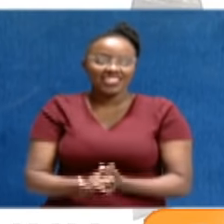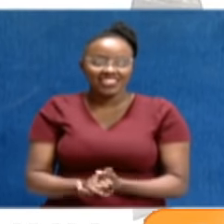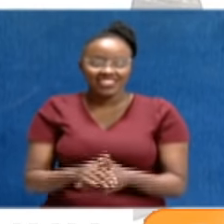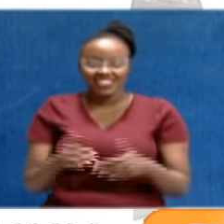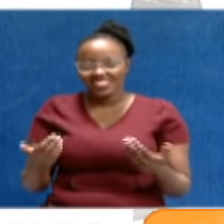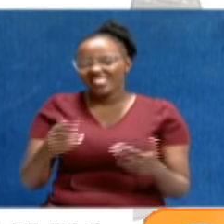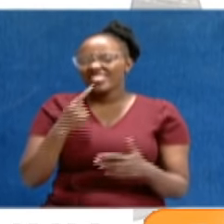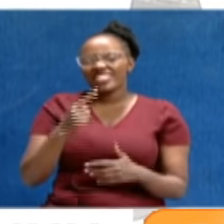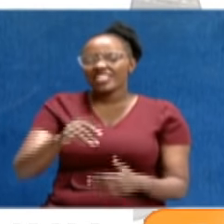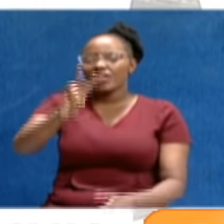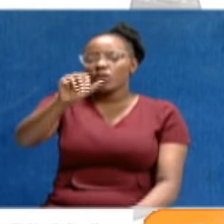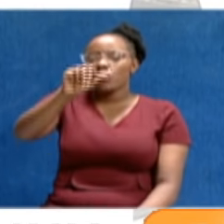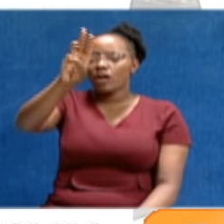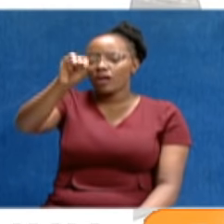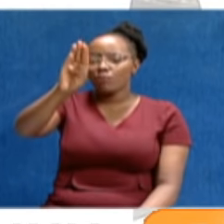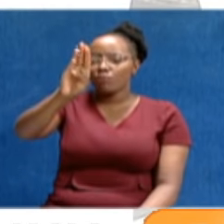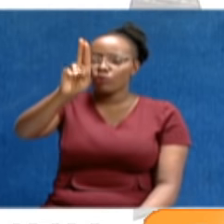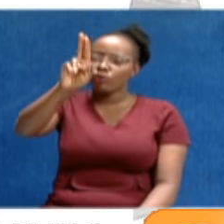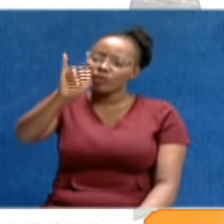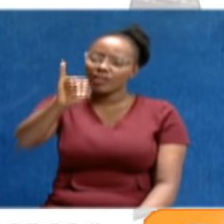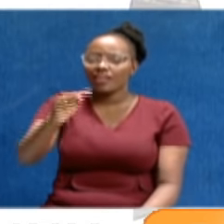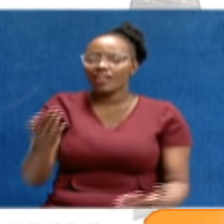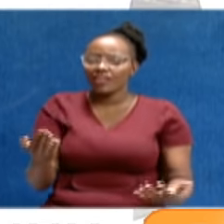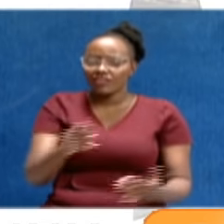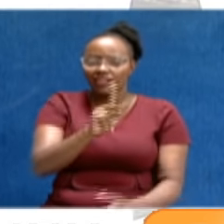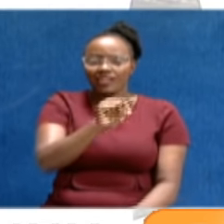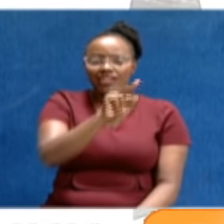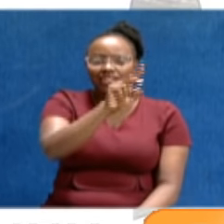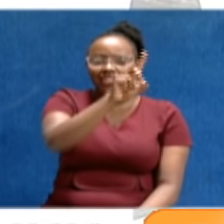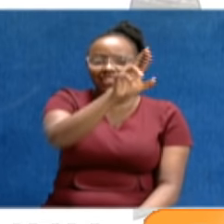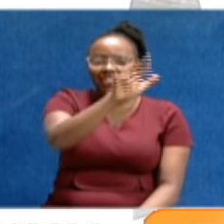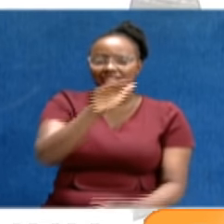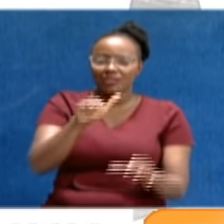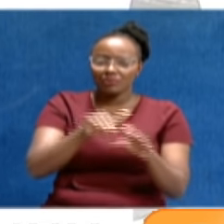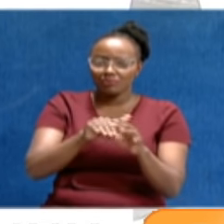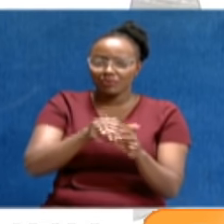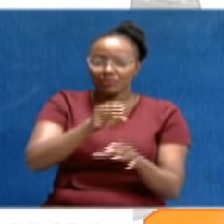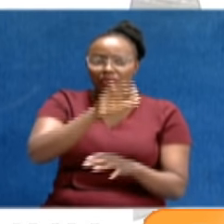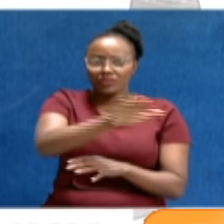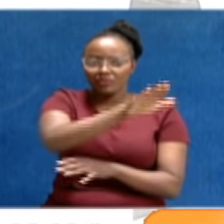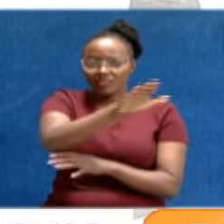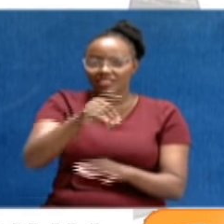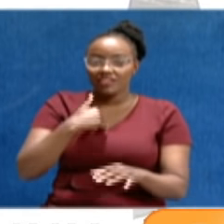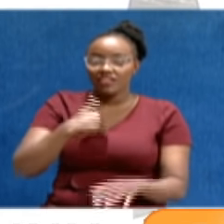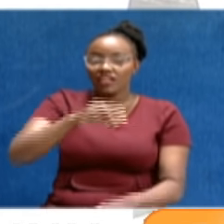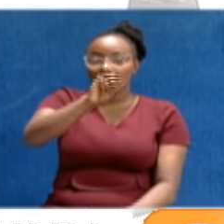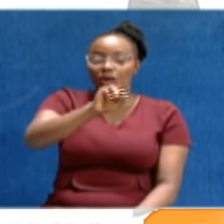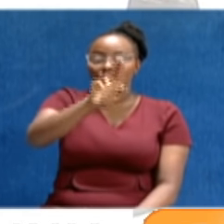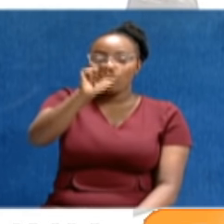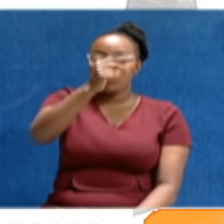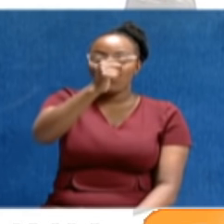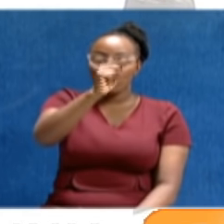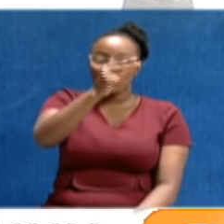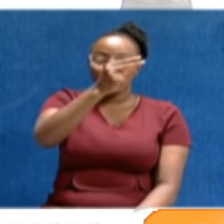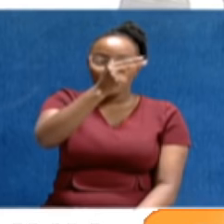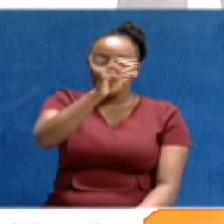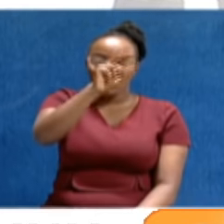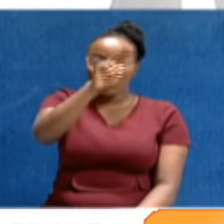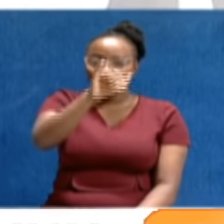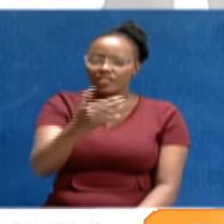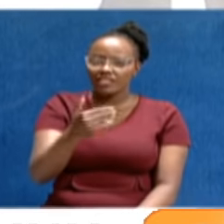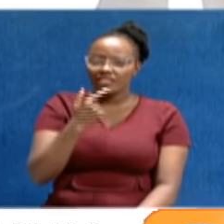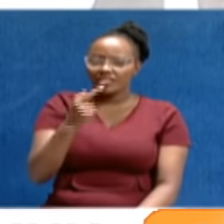heard it today, Waboi. I think that's fake. Yeah. Kandara member of parliament, Alice Obama. This is fake. Mudhoni. Yes, right. You can